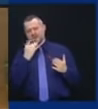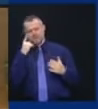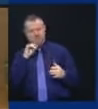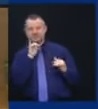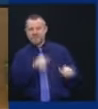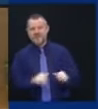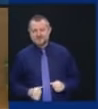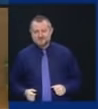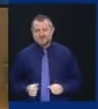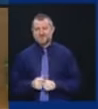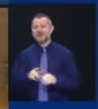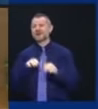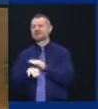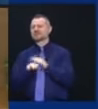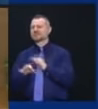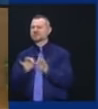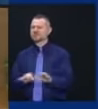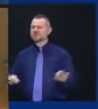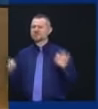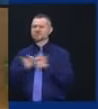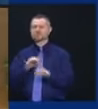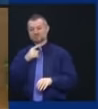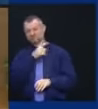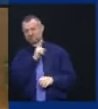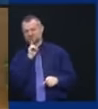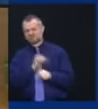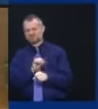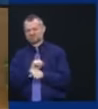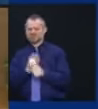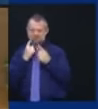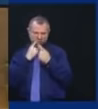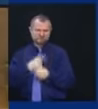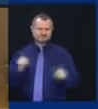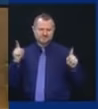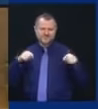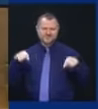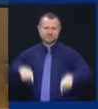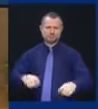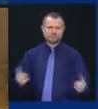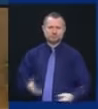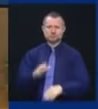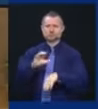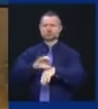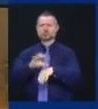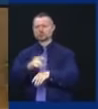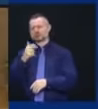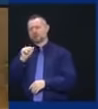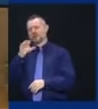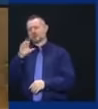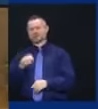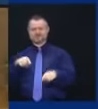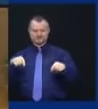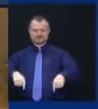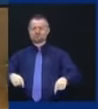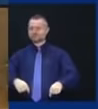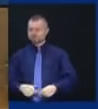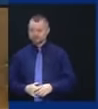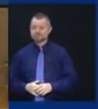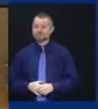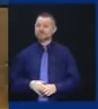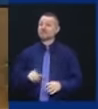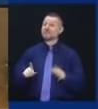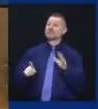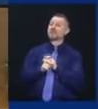key, and you are making it a reality. Right here at Grace Church, we are launching, as you said earlier, a pop-up